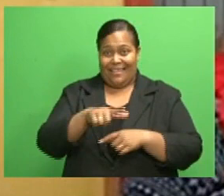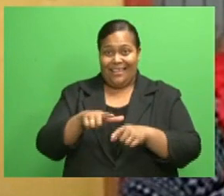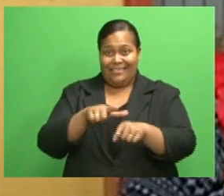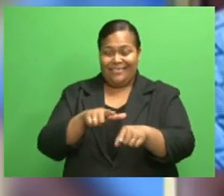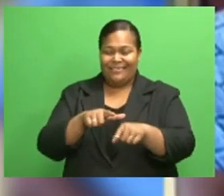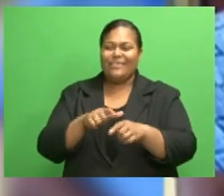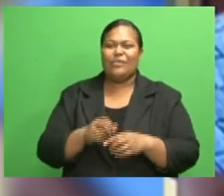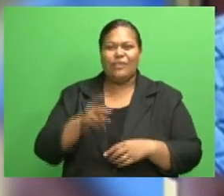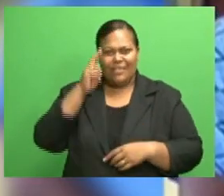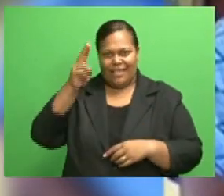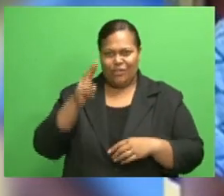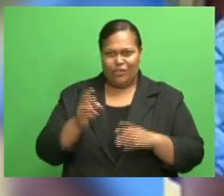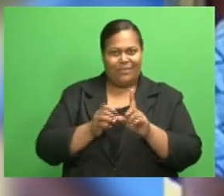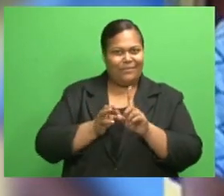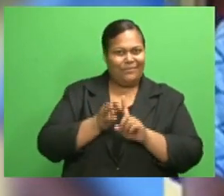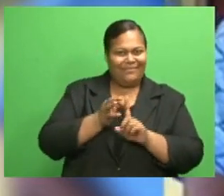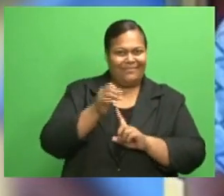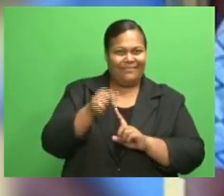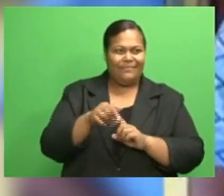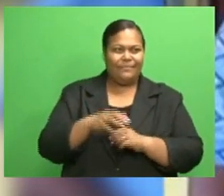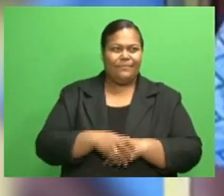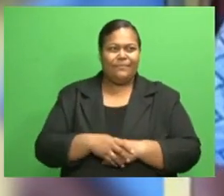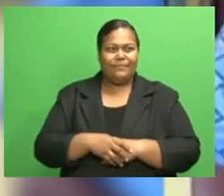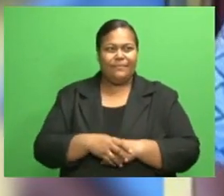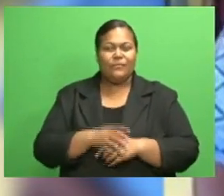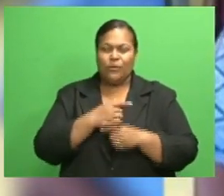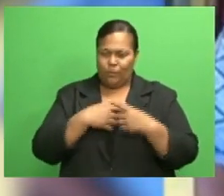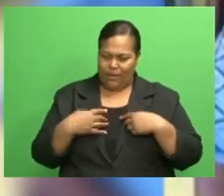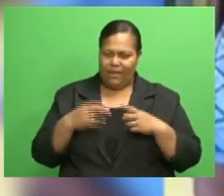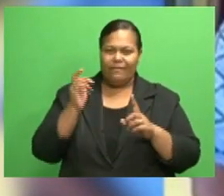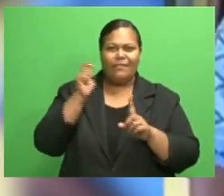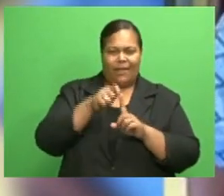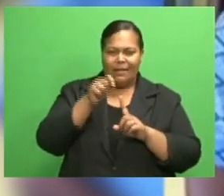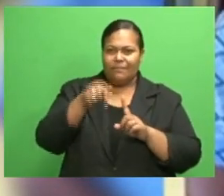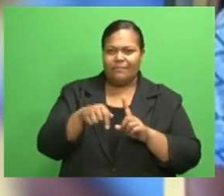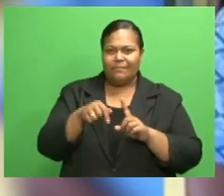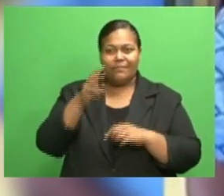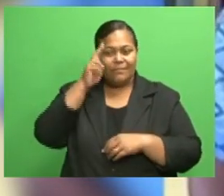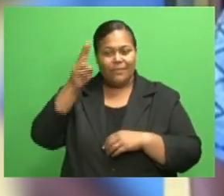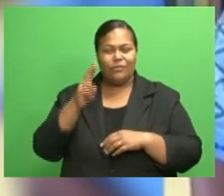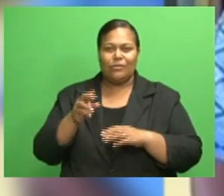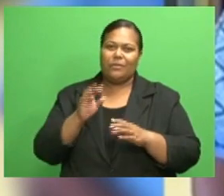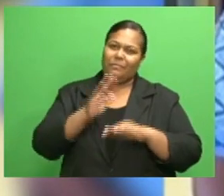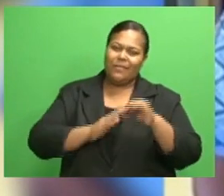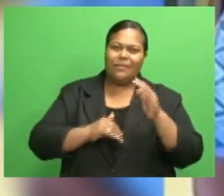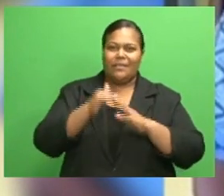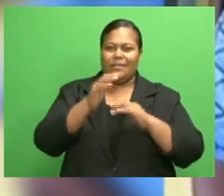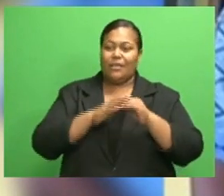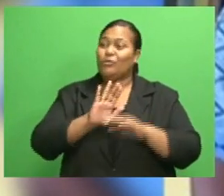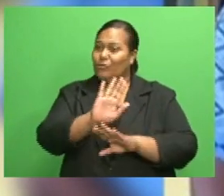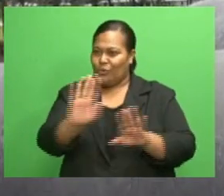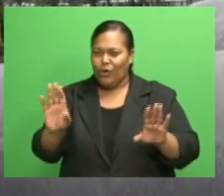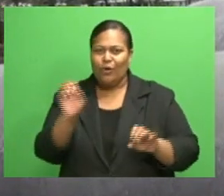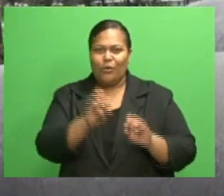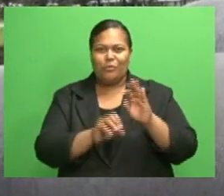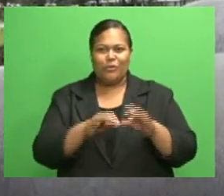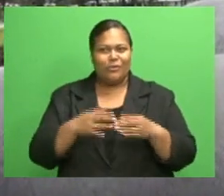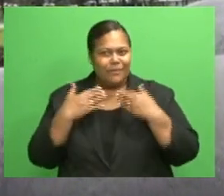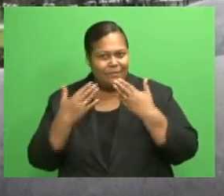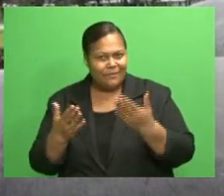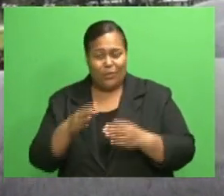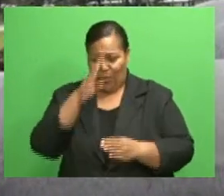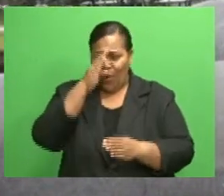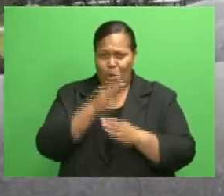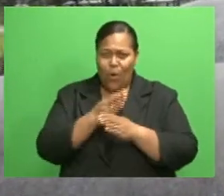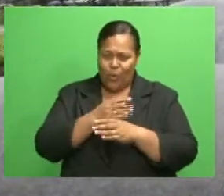national project. This is the main target, to help the nation building, and today with your contribution, we have done so. So hopefully, if we stay on track, we